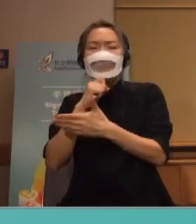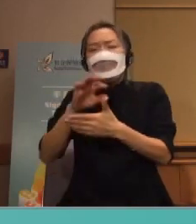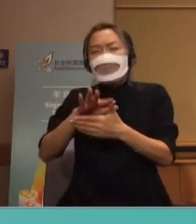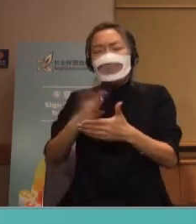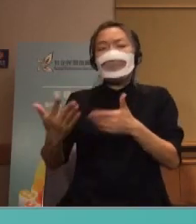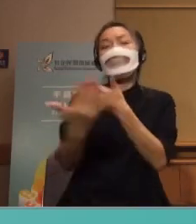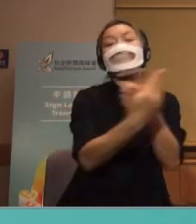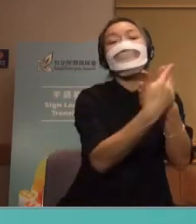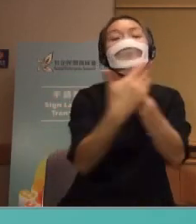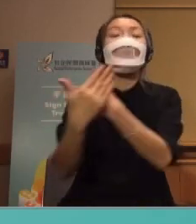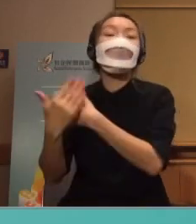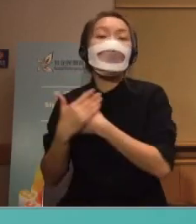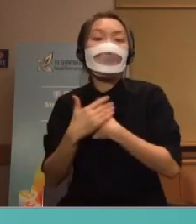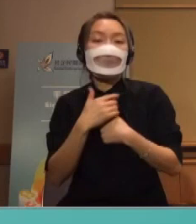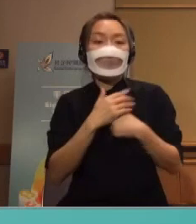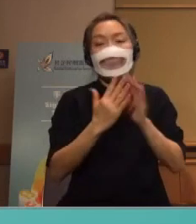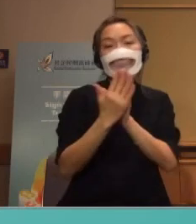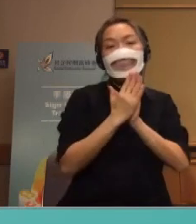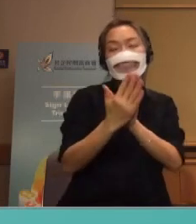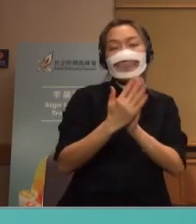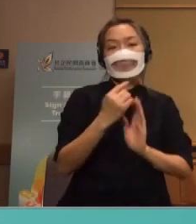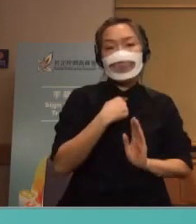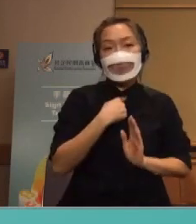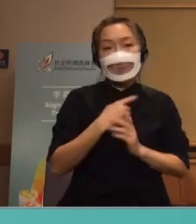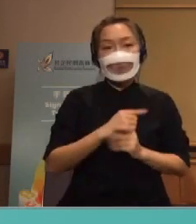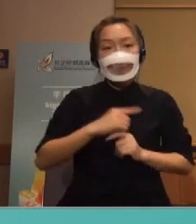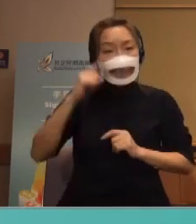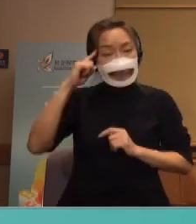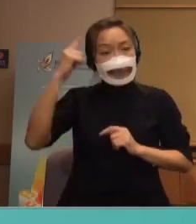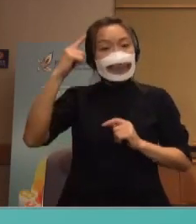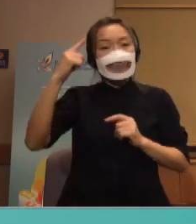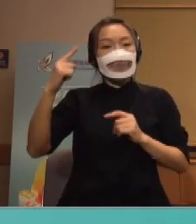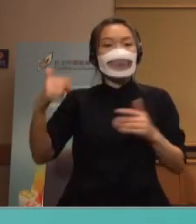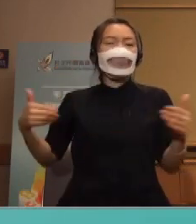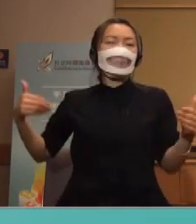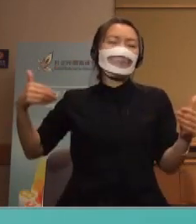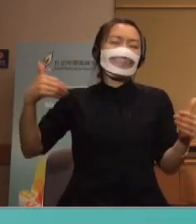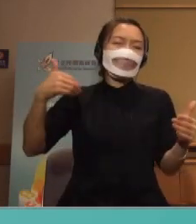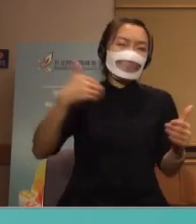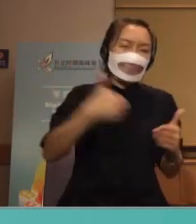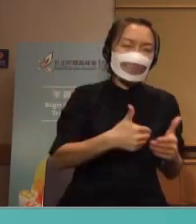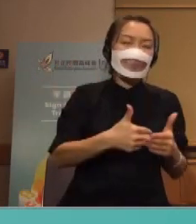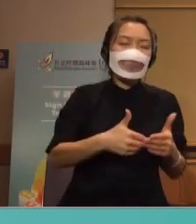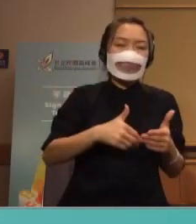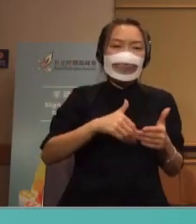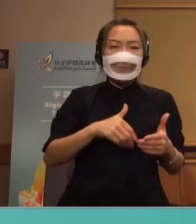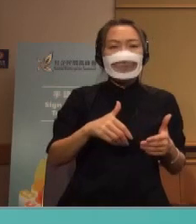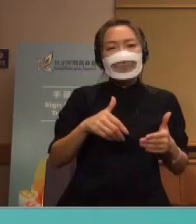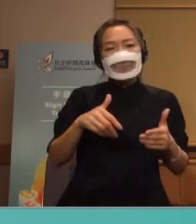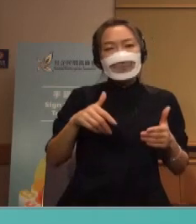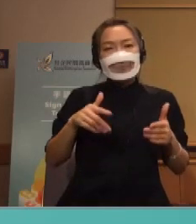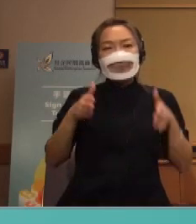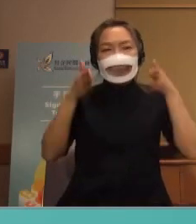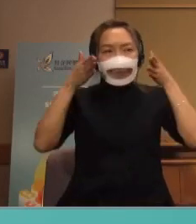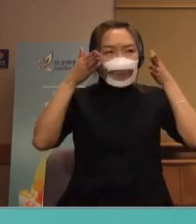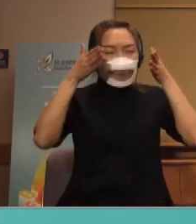But from day one to now, we keep going. We think this is the right direction, but even this is difficult to